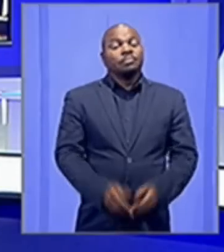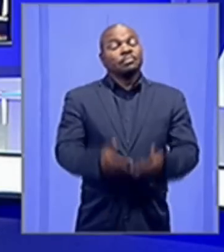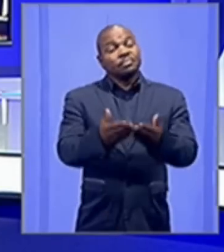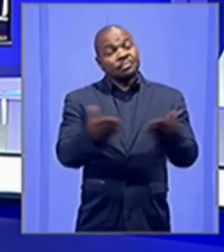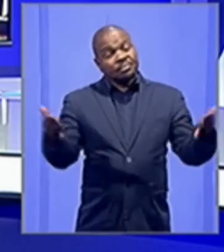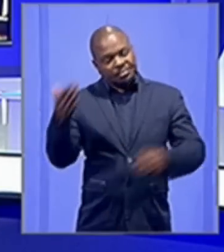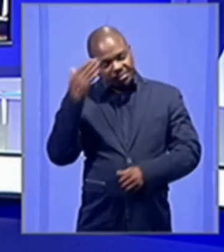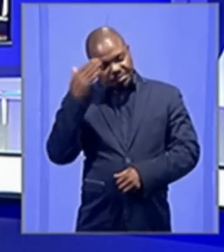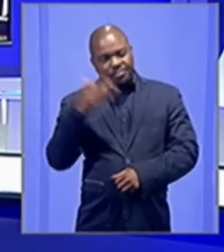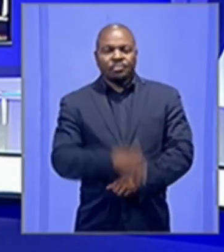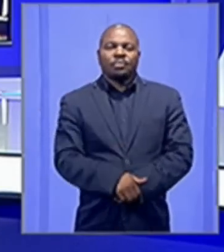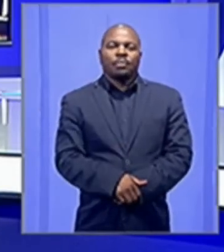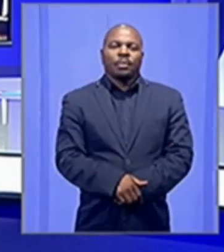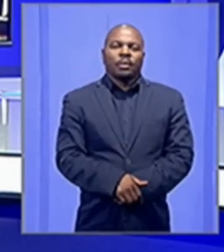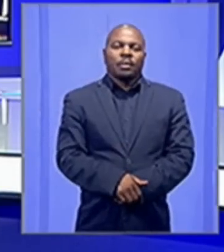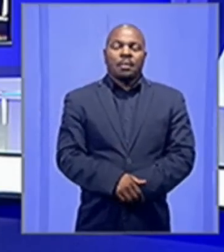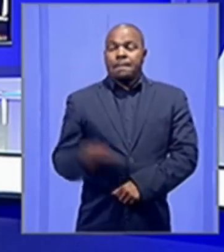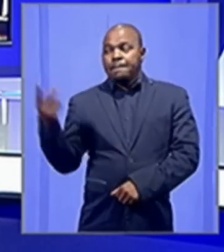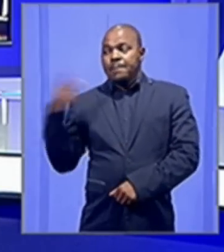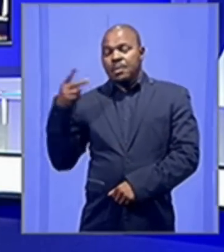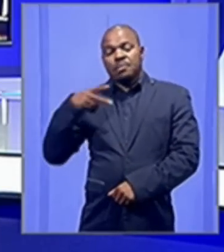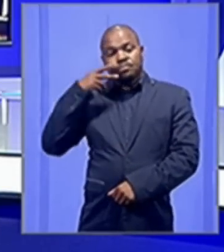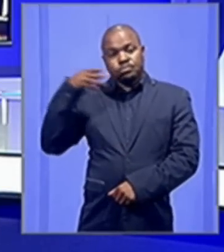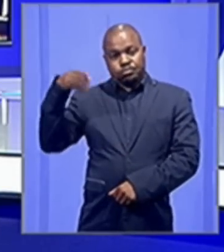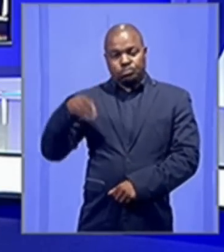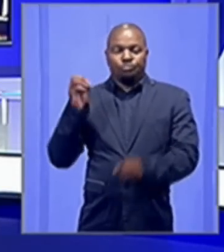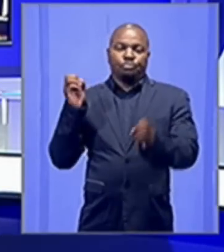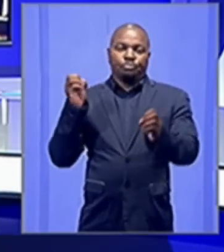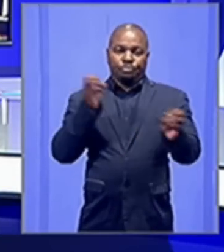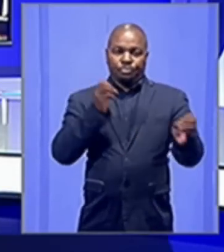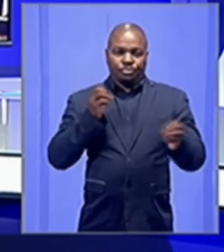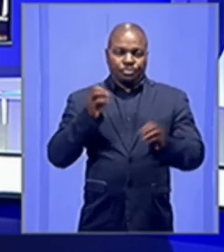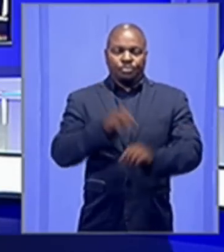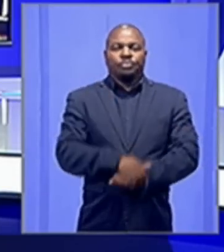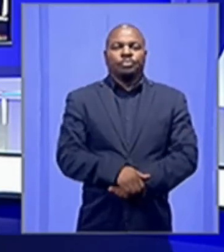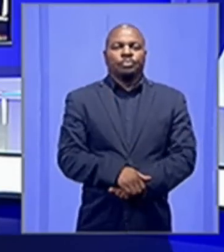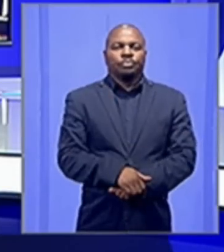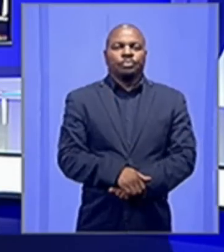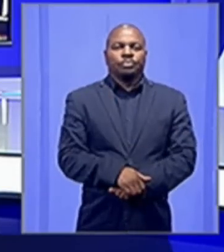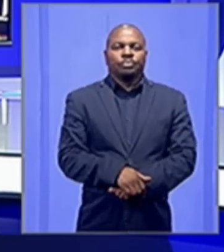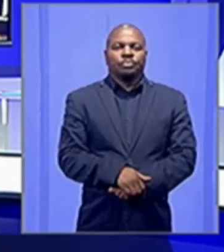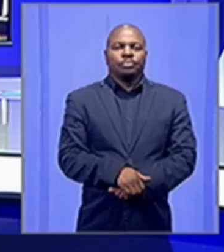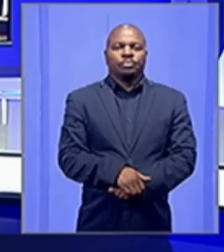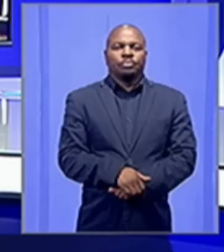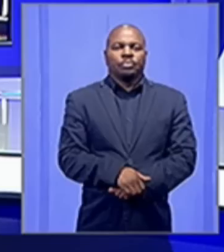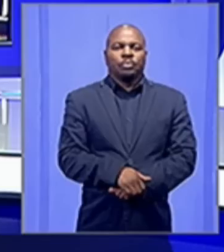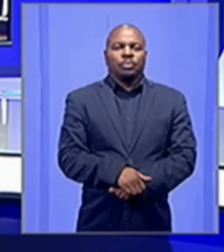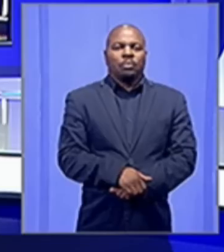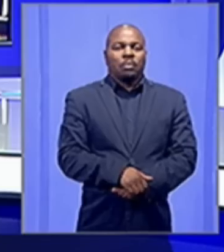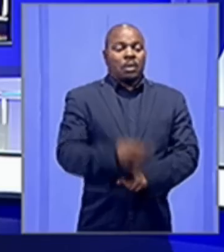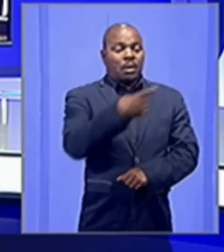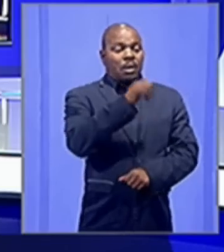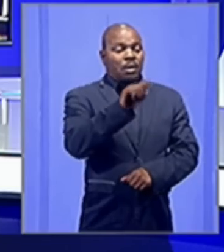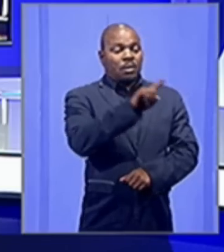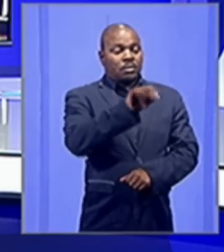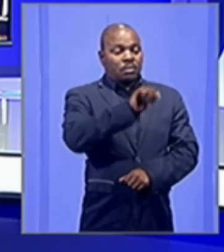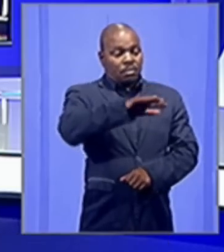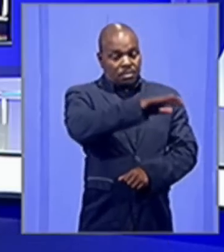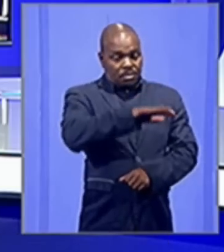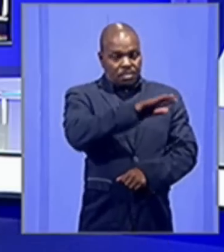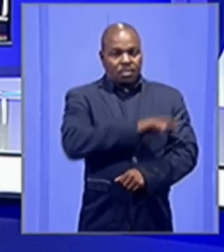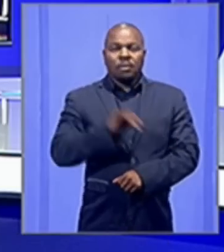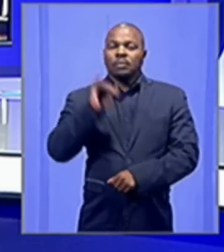Batho besho thobela ke soretsela le mošomi mmogo Augustine Letlalo. Go hlokofetše babega ditaba ba ka ba